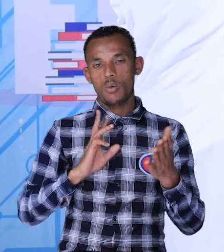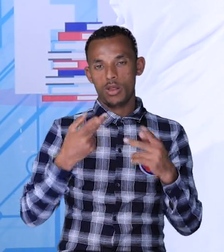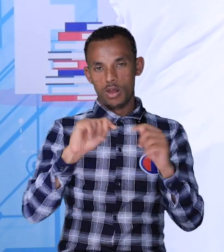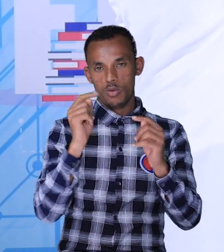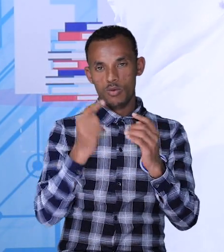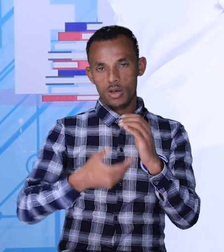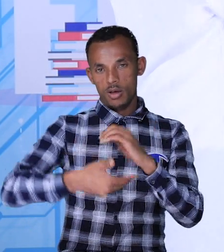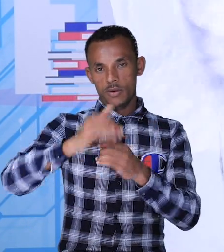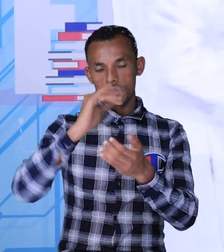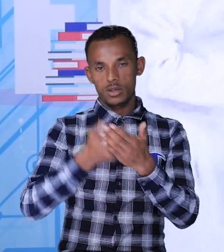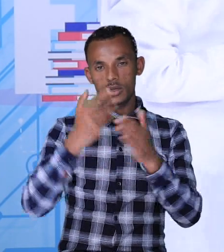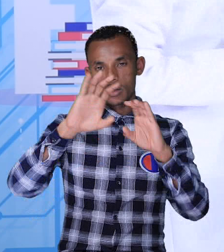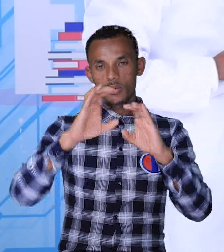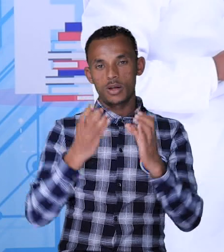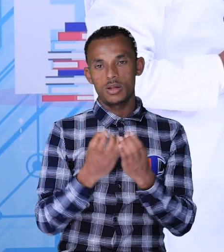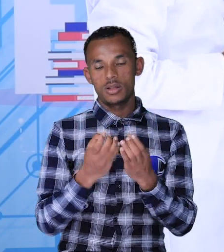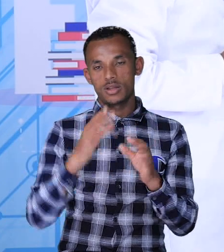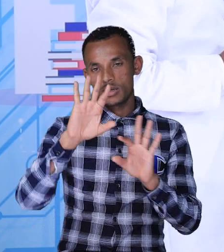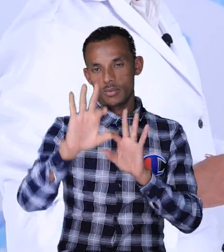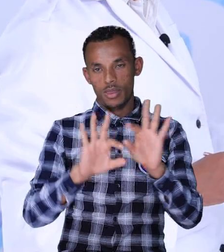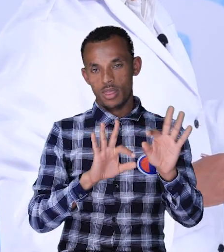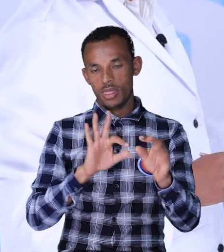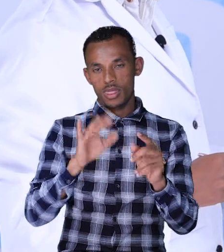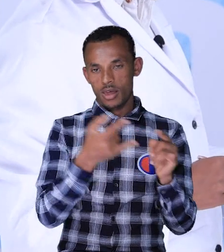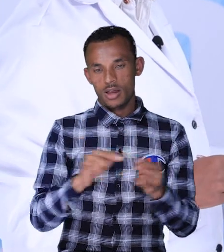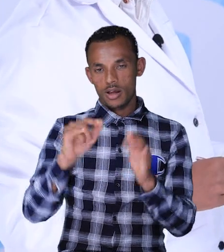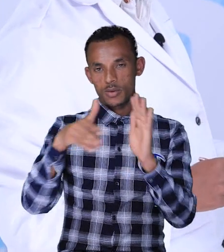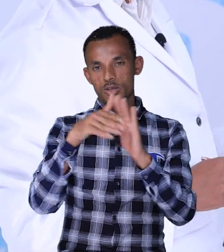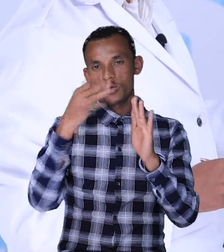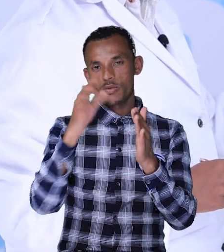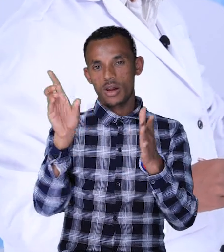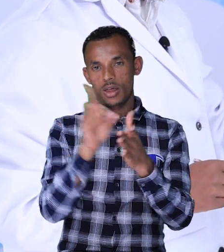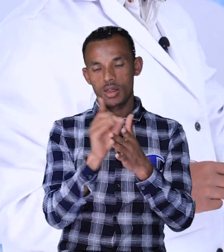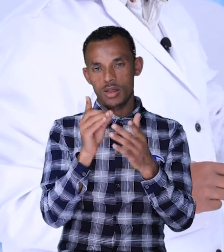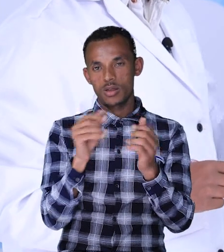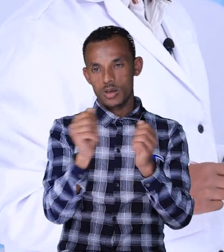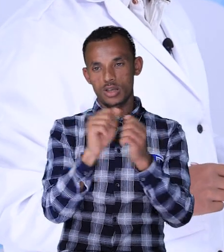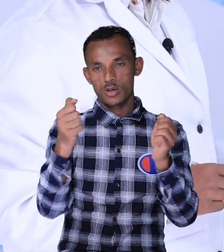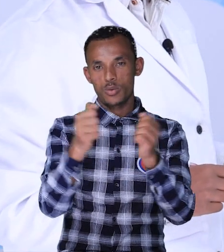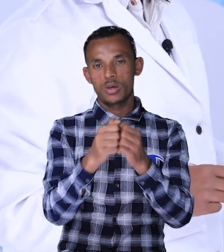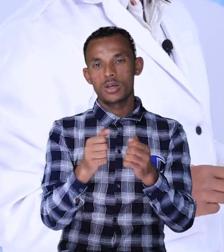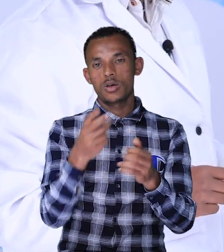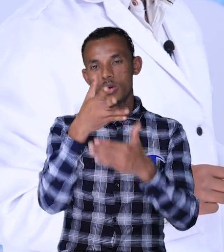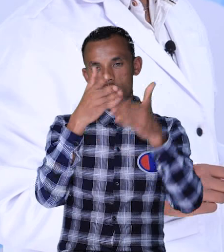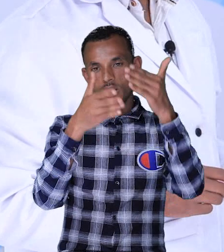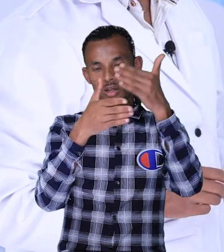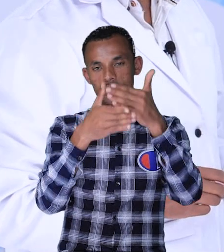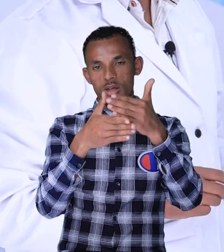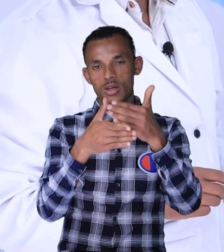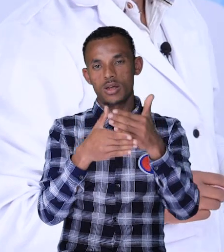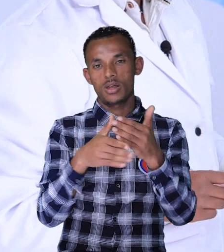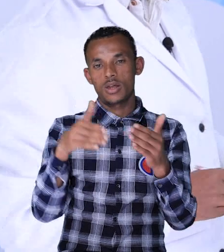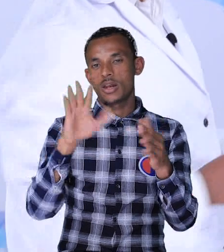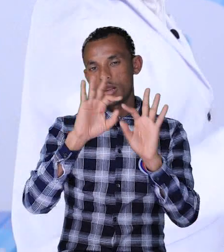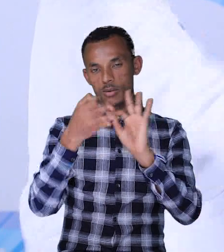these parts, maybe to sampling technique, representation of data, together with construction of graphs and